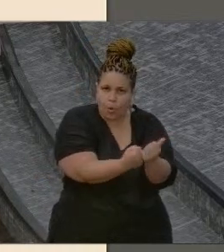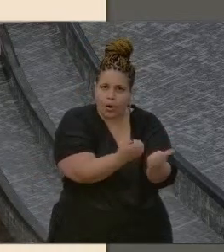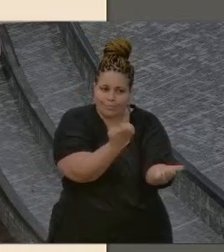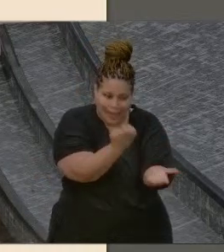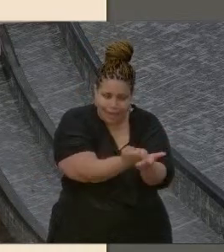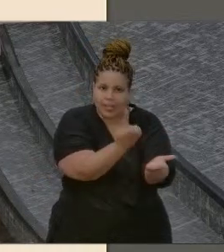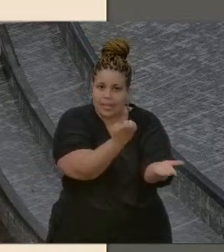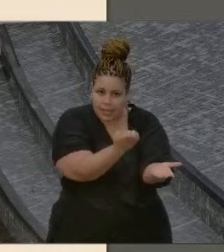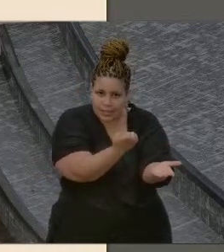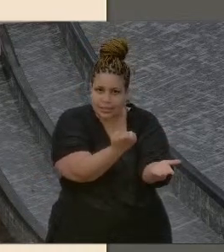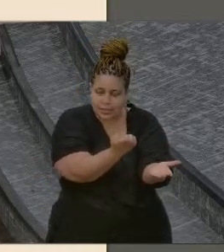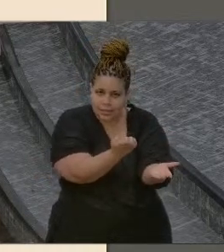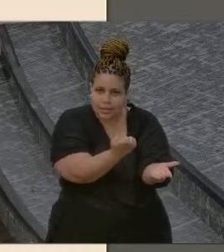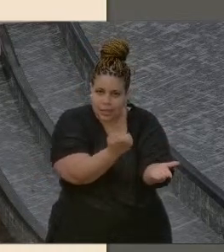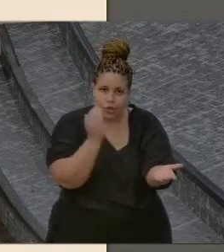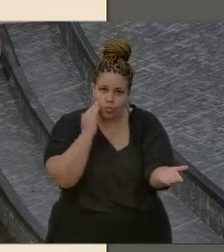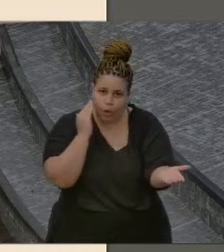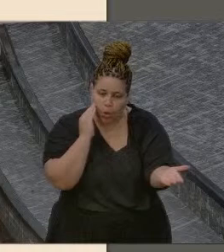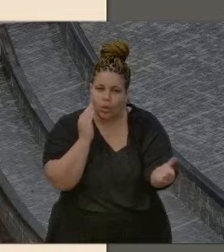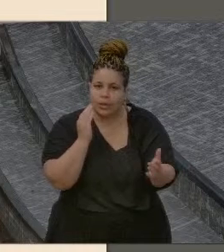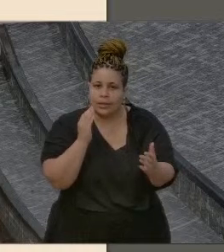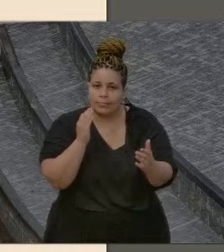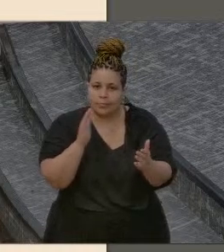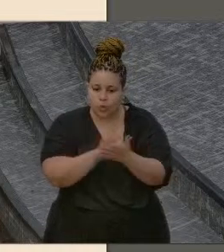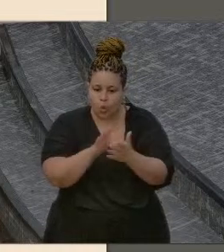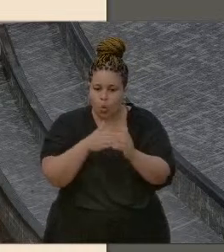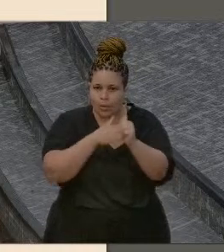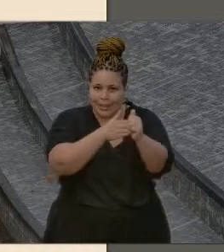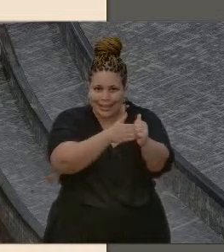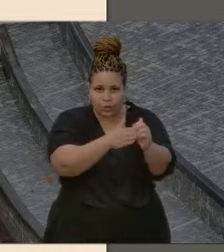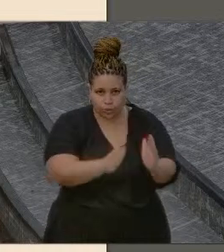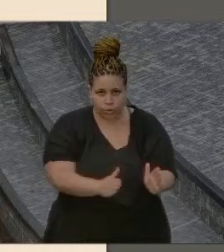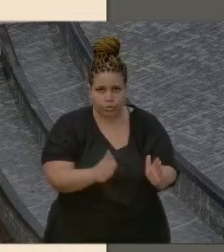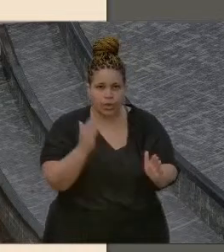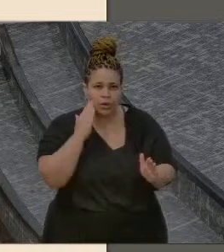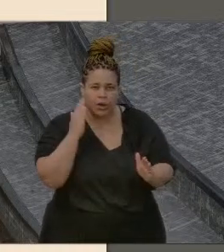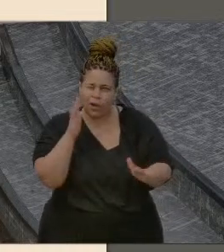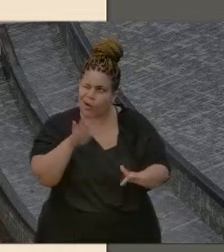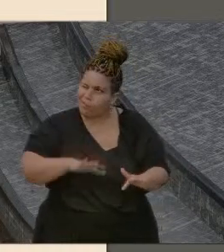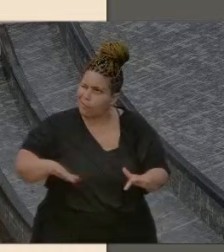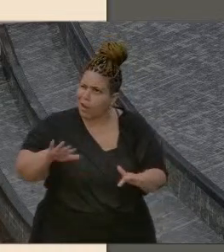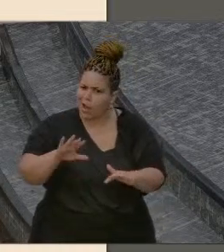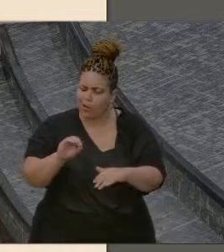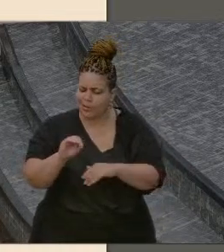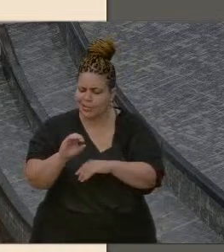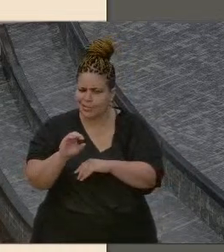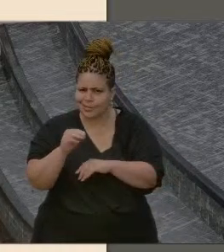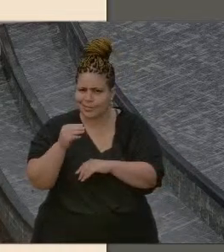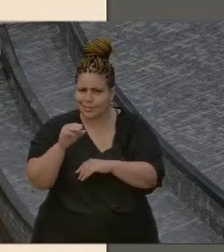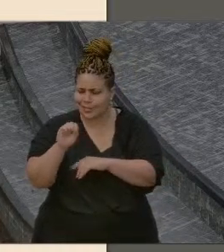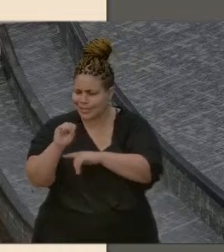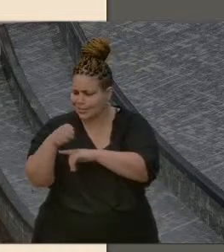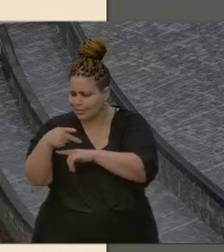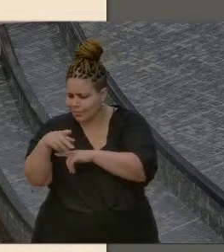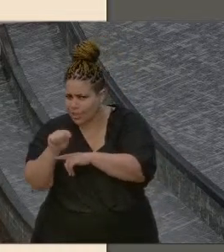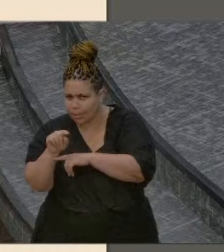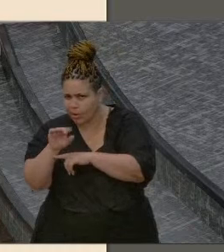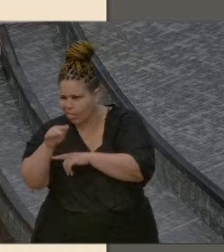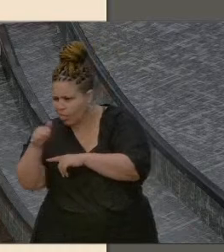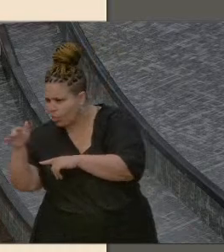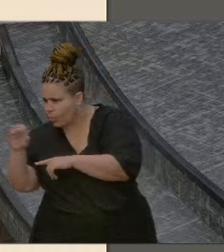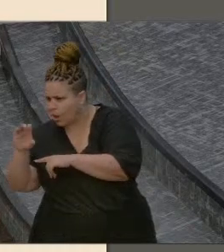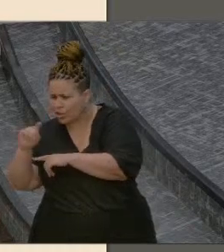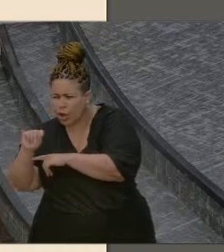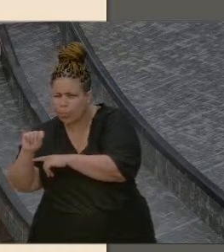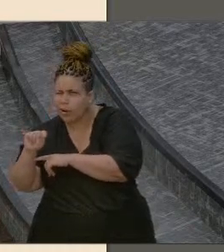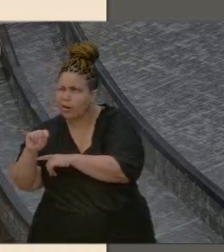and school leaders know that roughly around the end of September, October, and also in February, we see